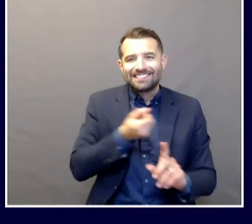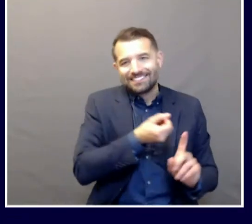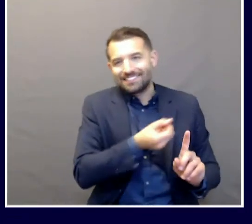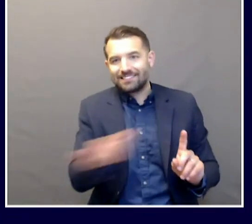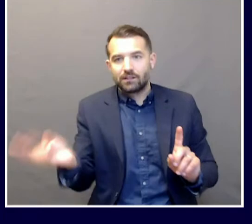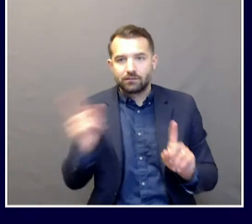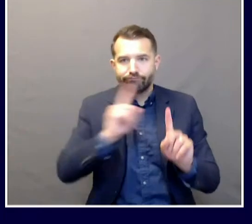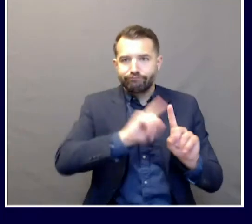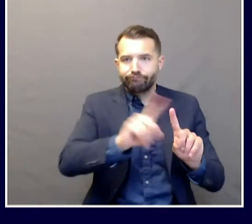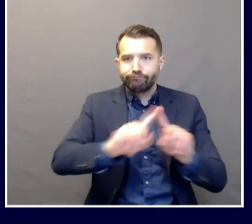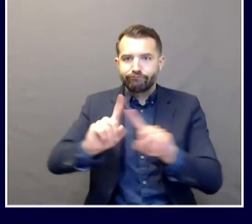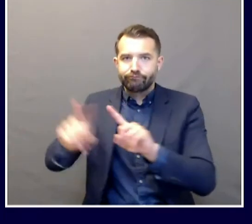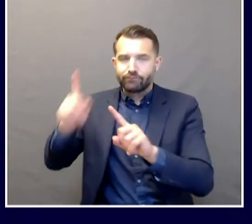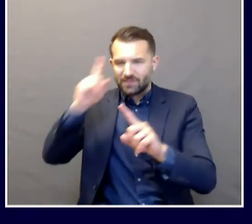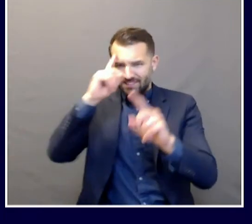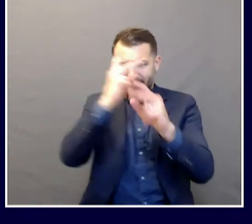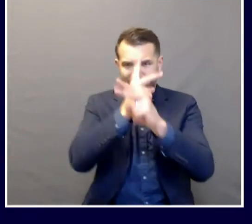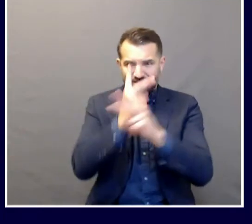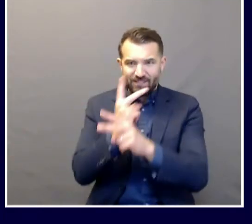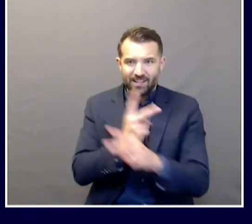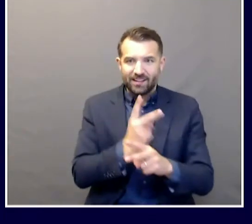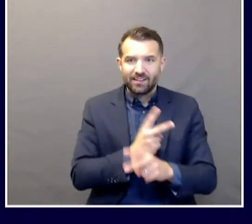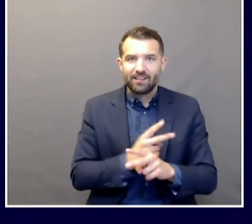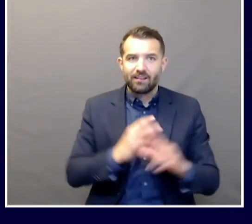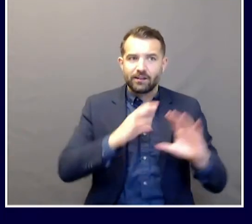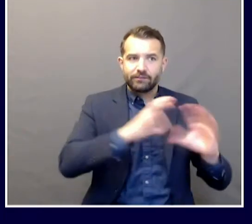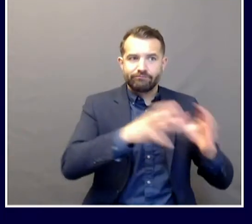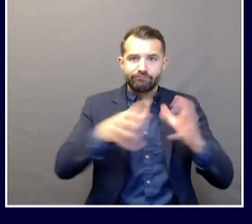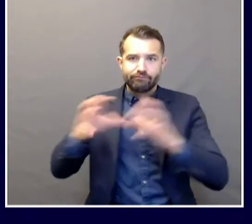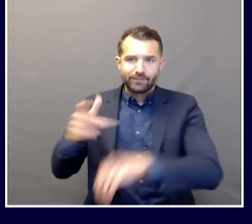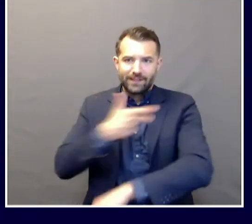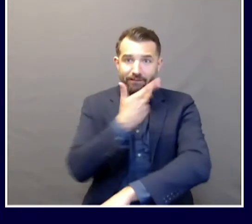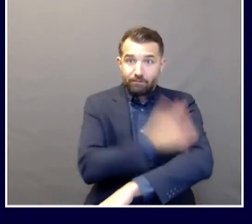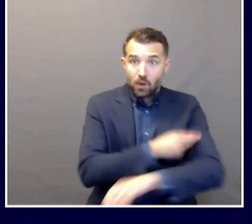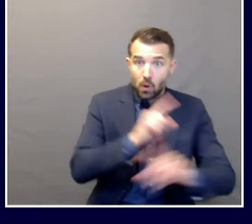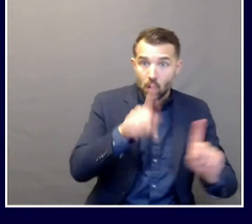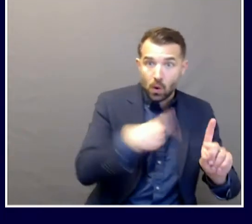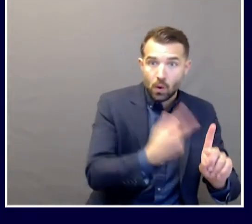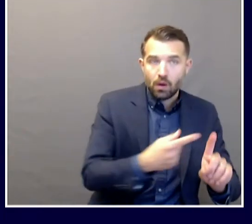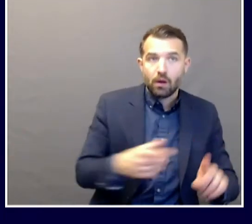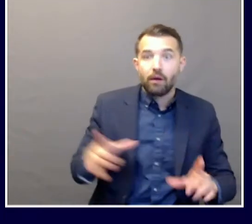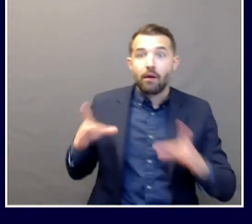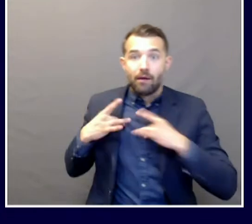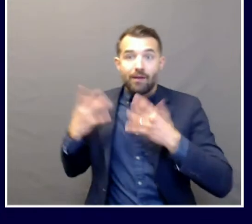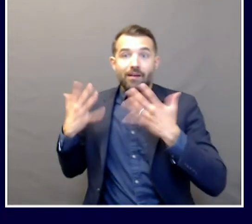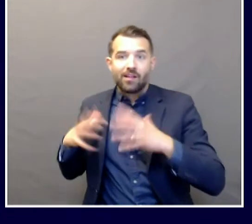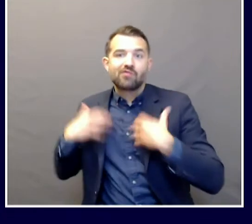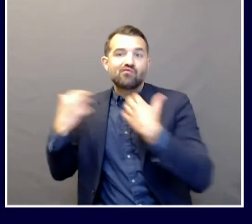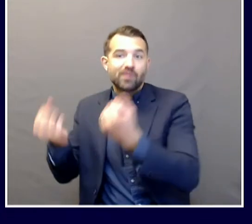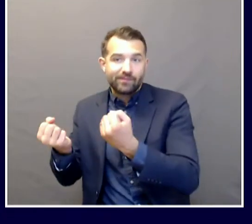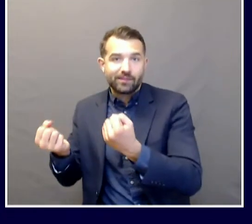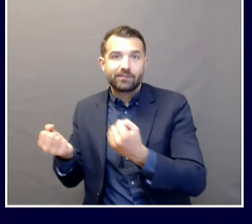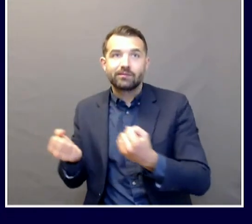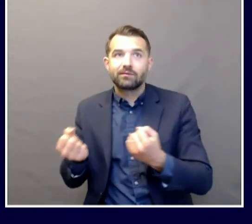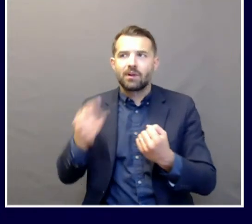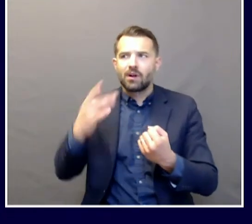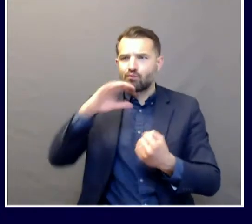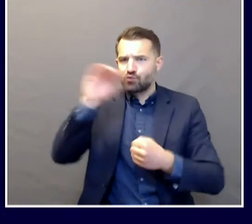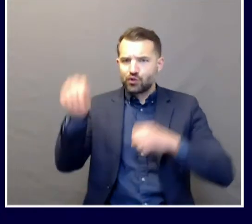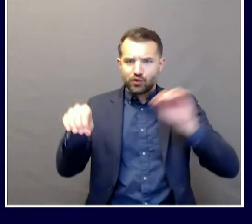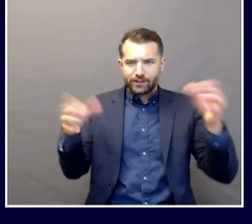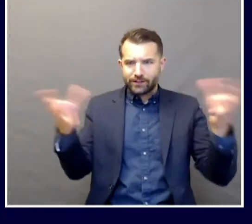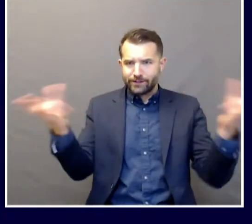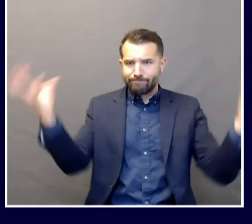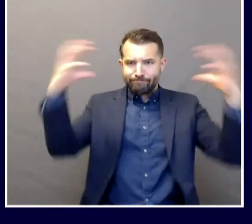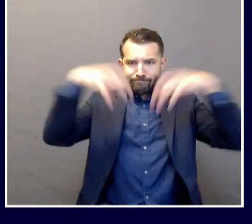things. So I hesitate to say yes or no, because it's not as if we have one model and that